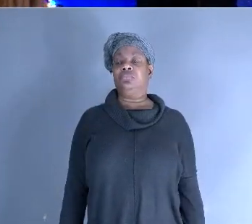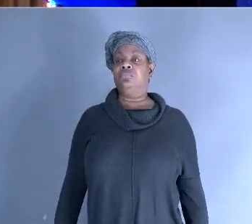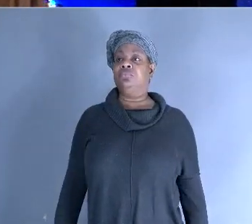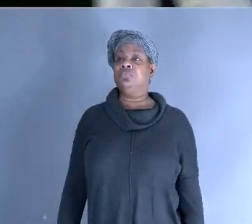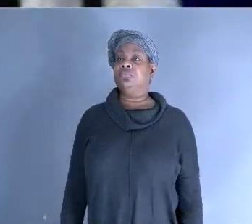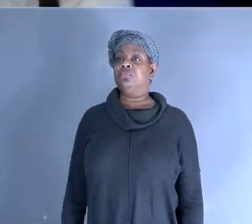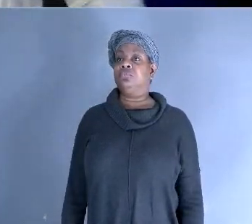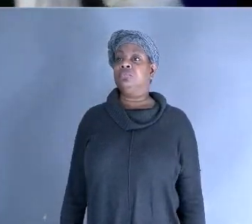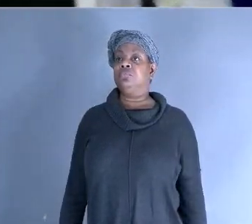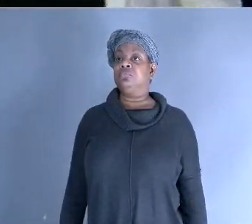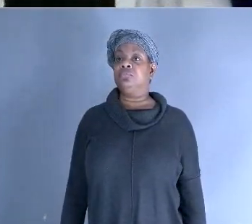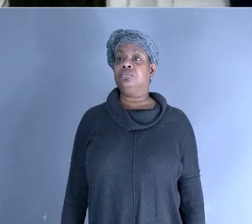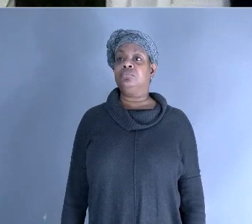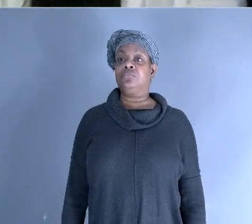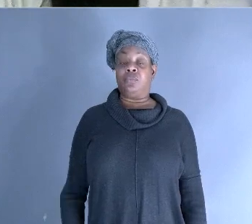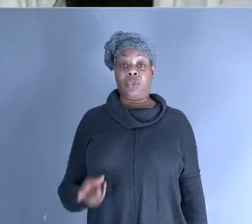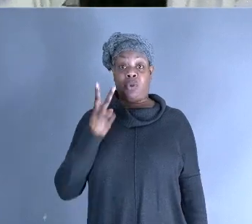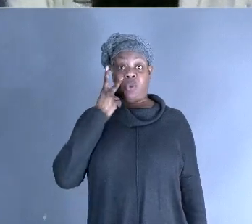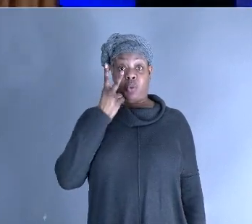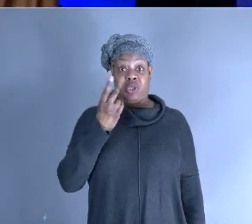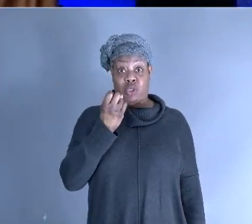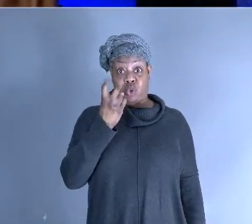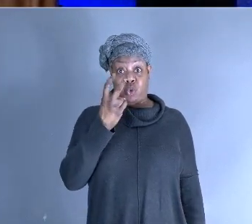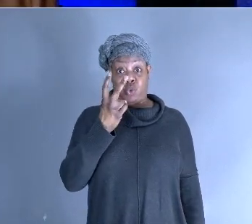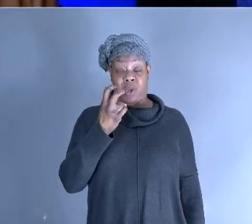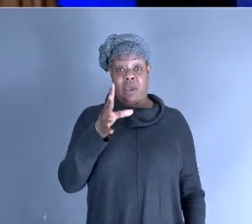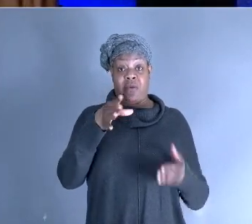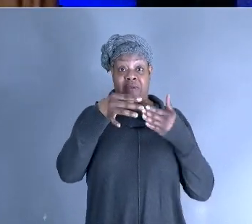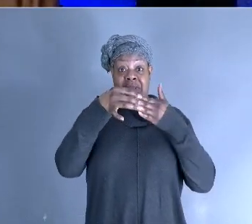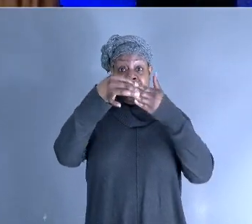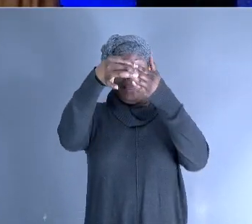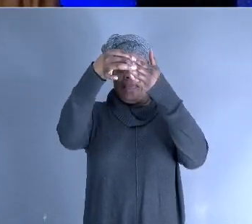So before you, what you see is you see 12 leaders.